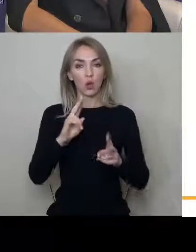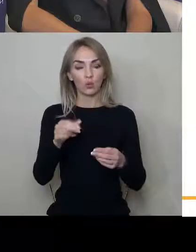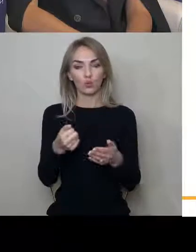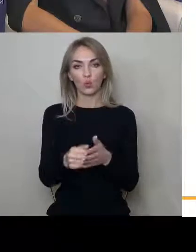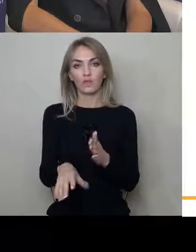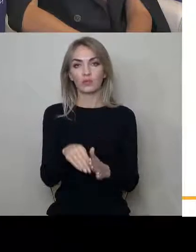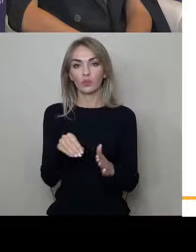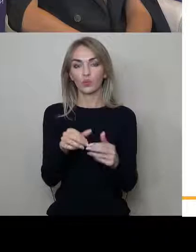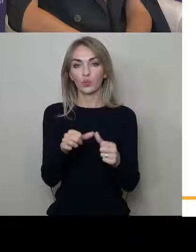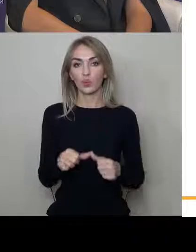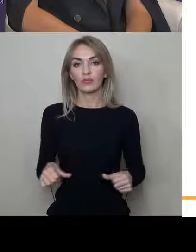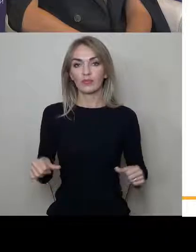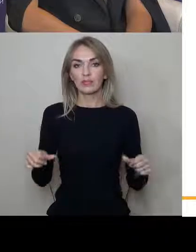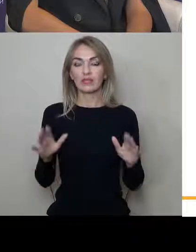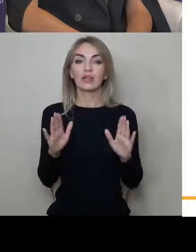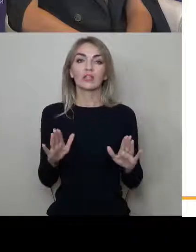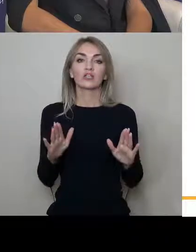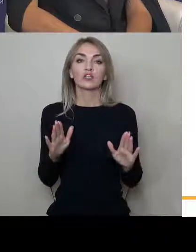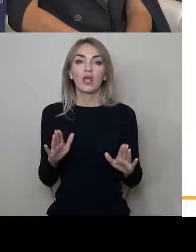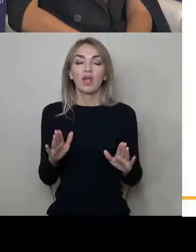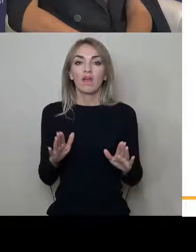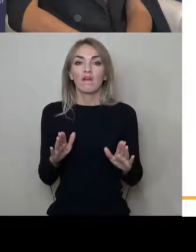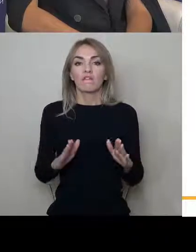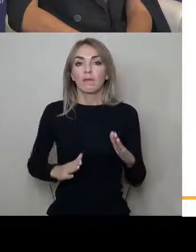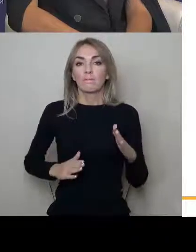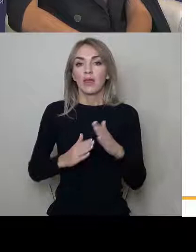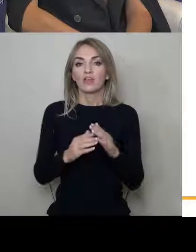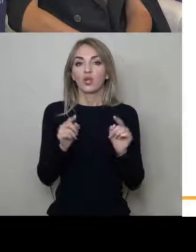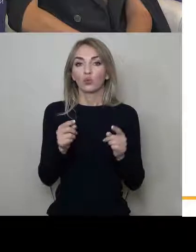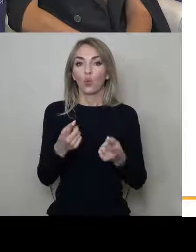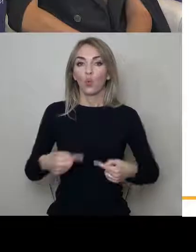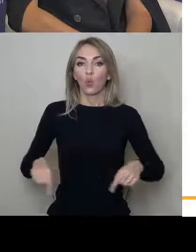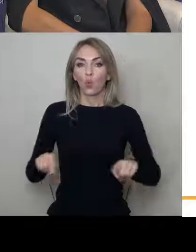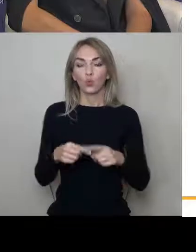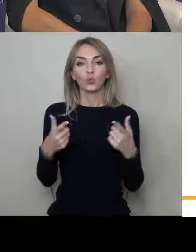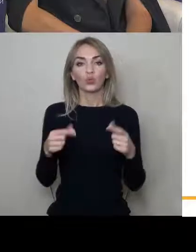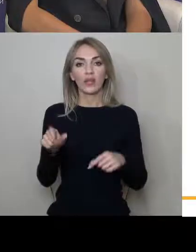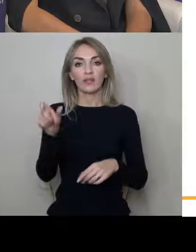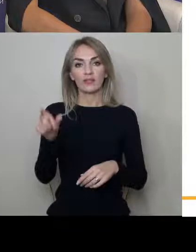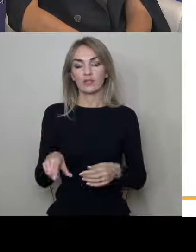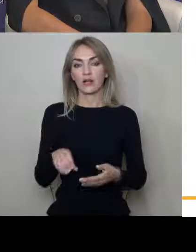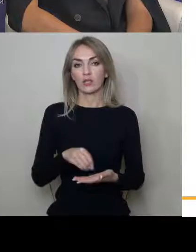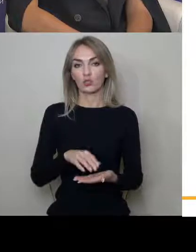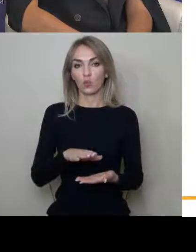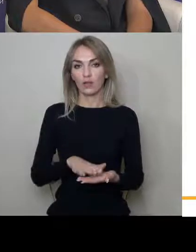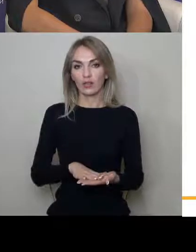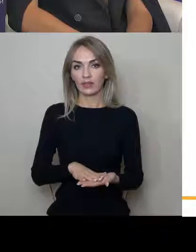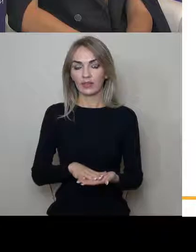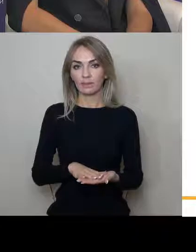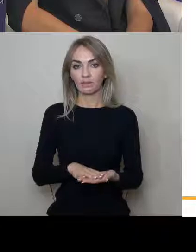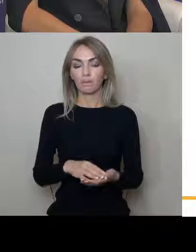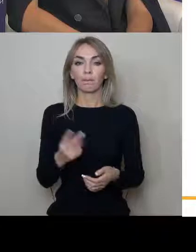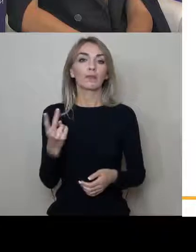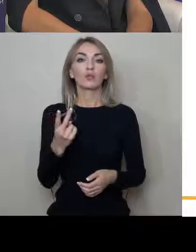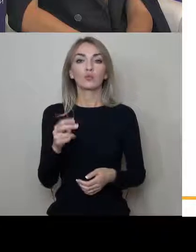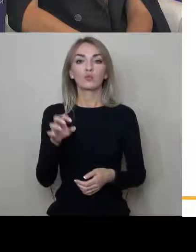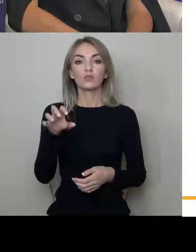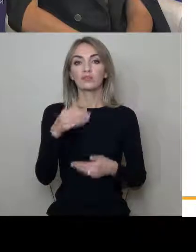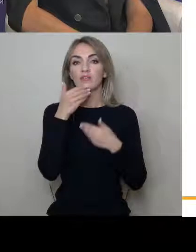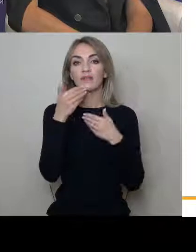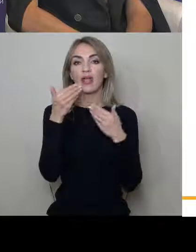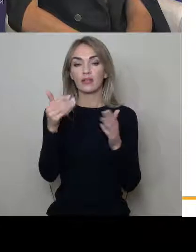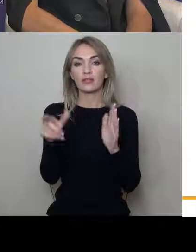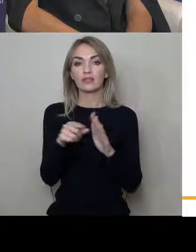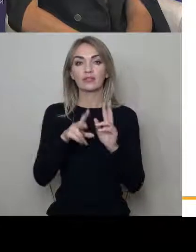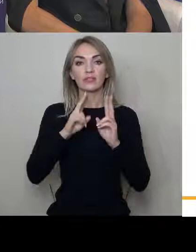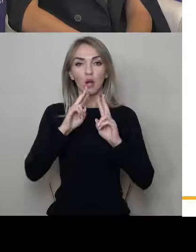city council can submit complaint to the election commission only in the constituency where he or